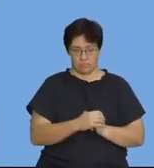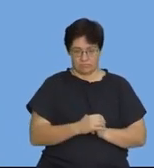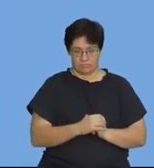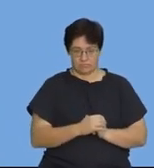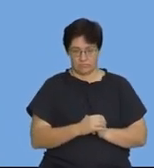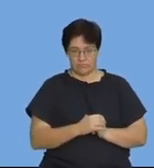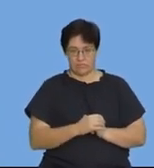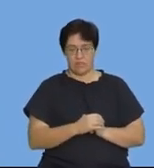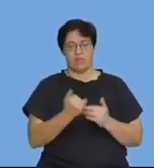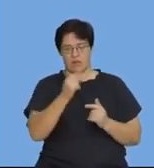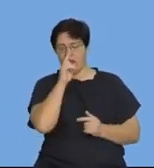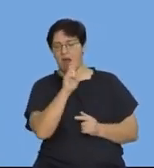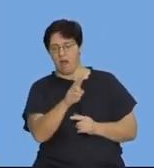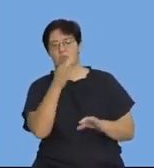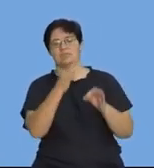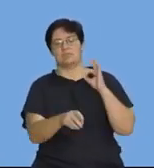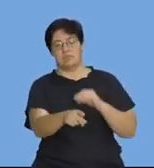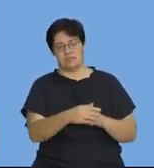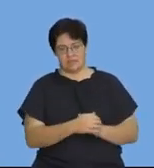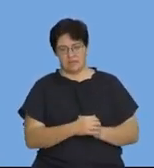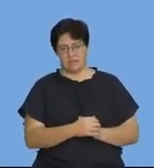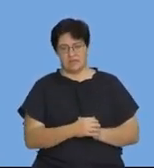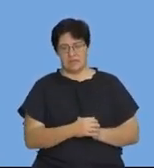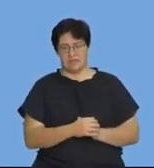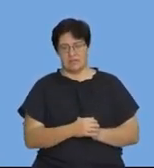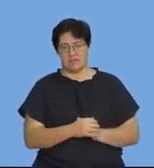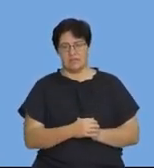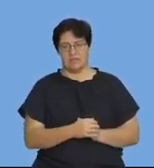then you can then simplify this.